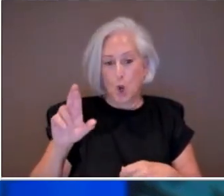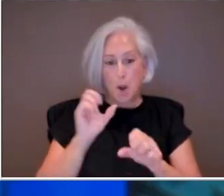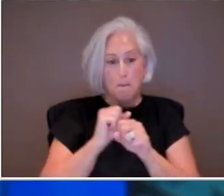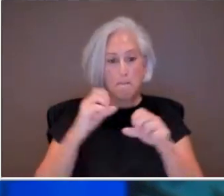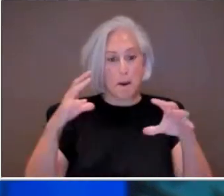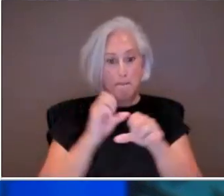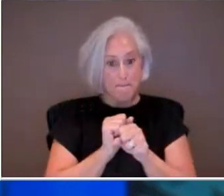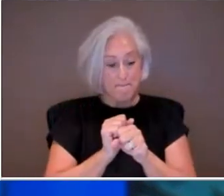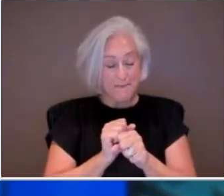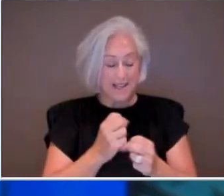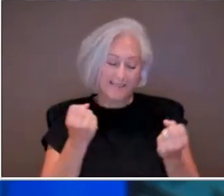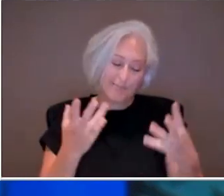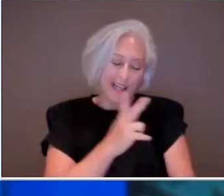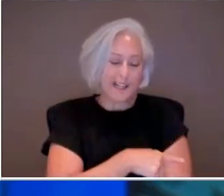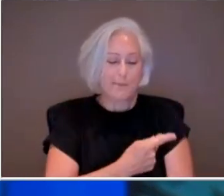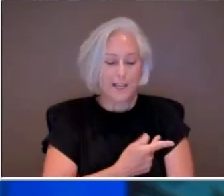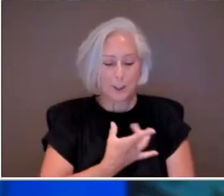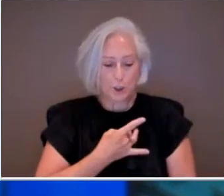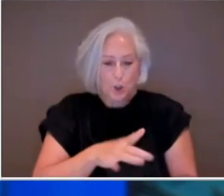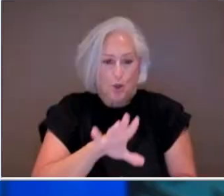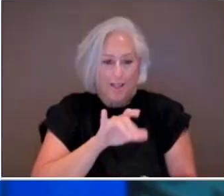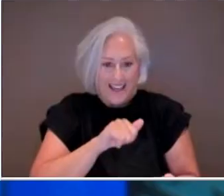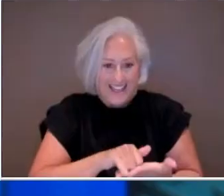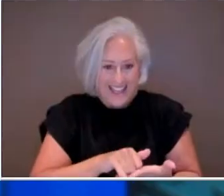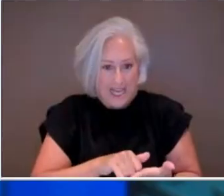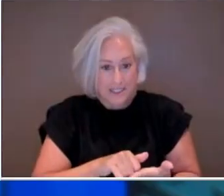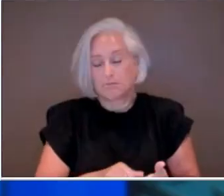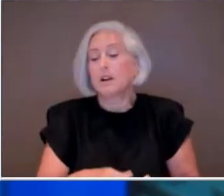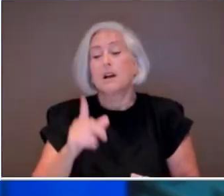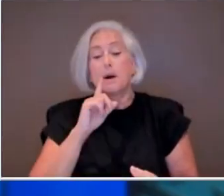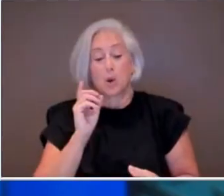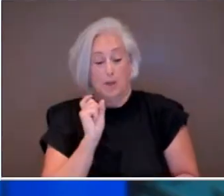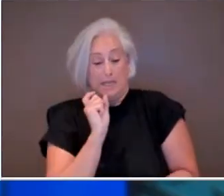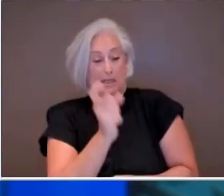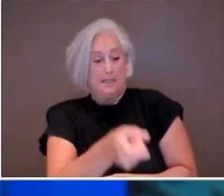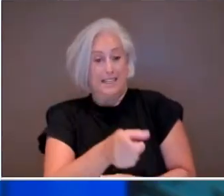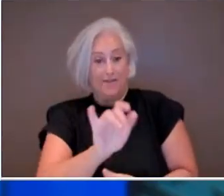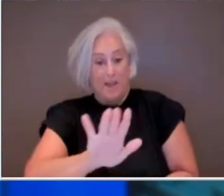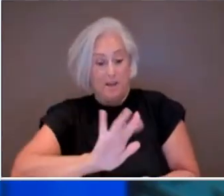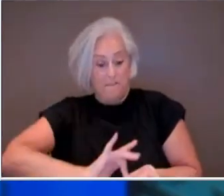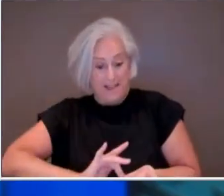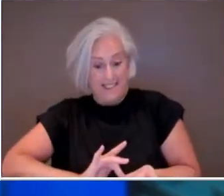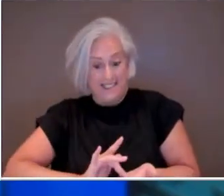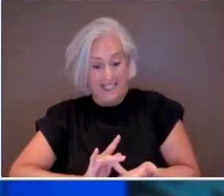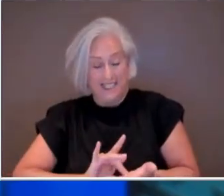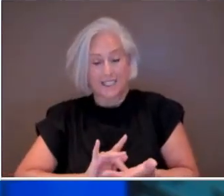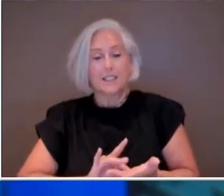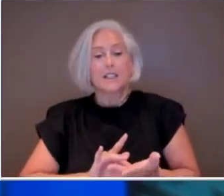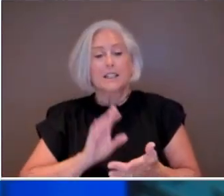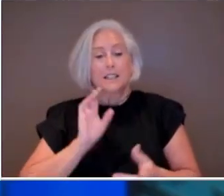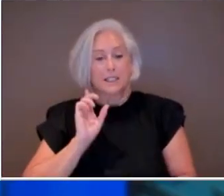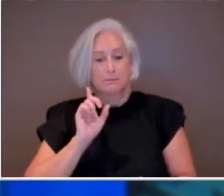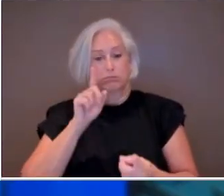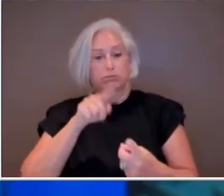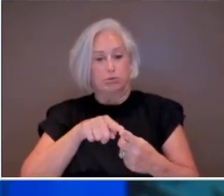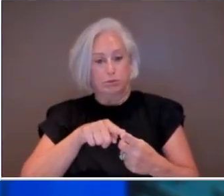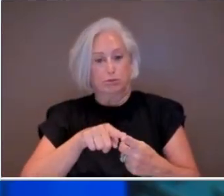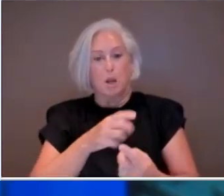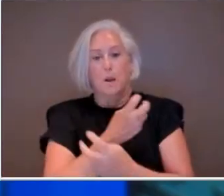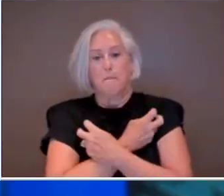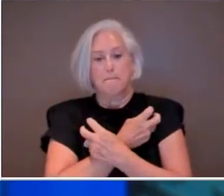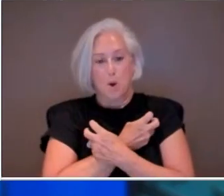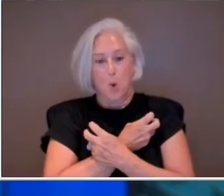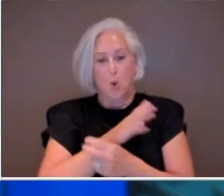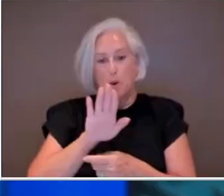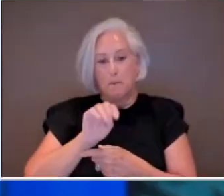go ahead, give this drug, it goes to the bone marrow and eliminates everything, the good cells and the bad cells. Now, the problem here is that if you